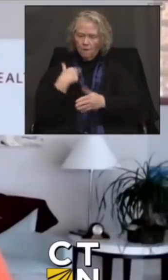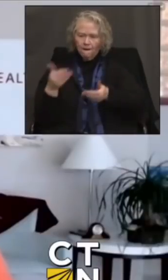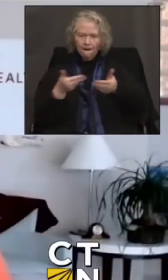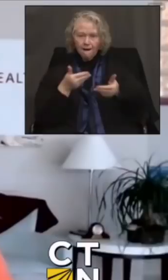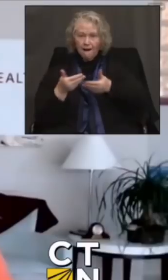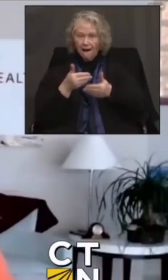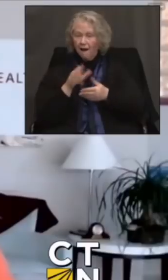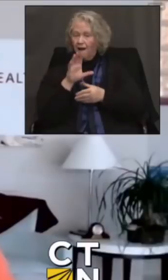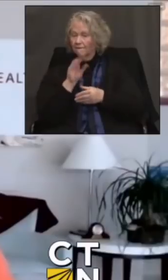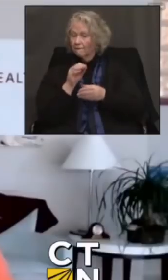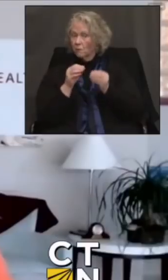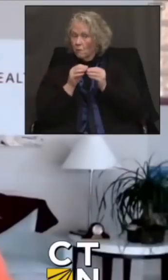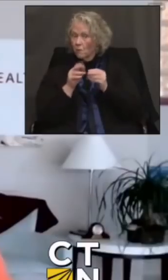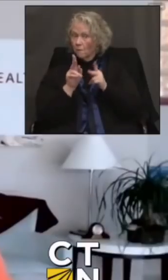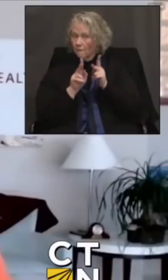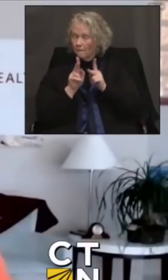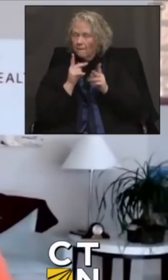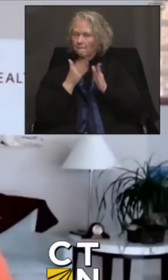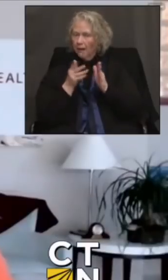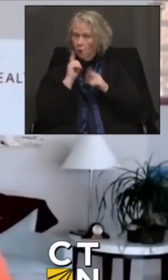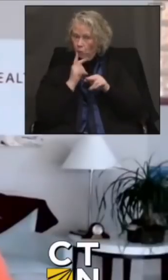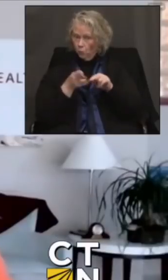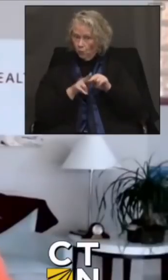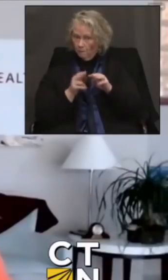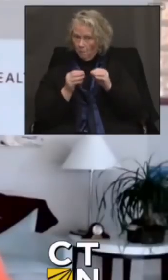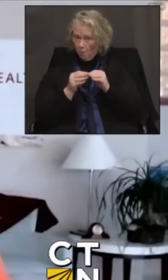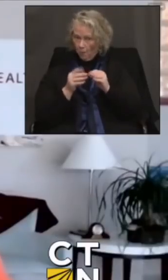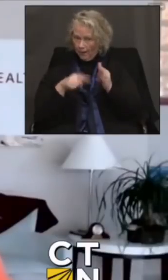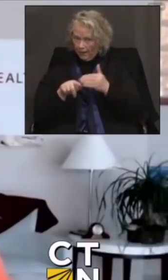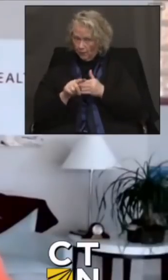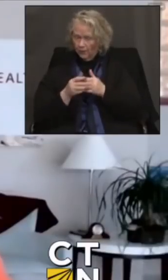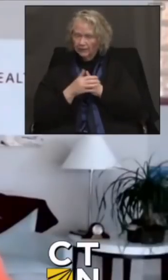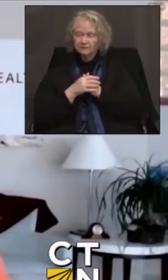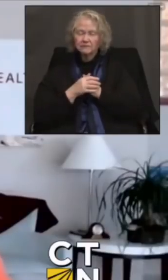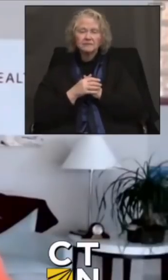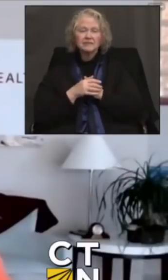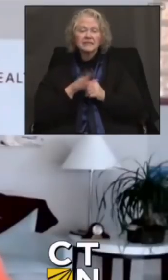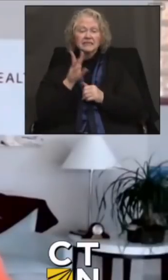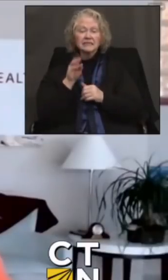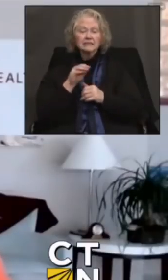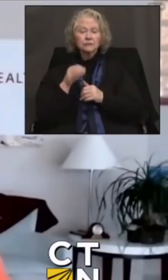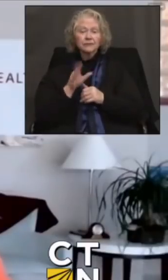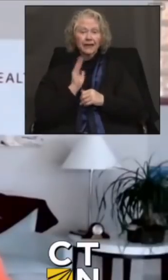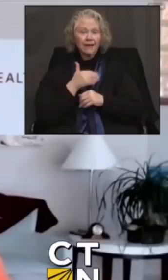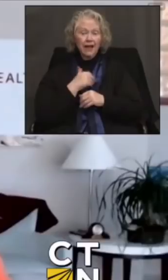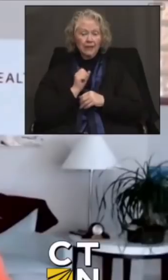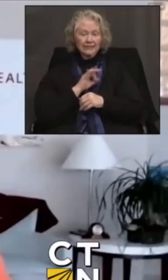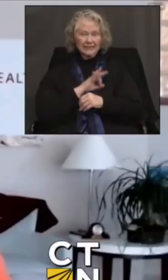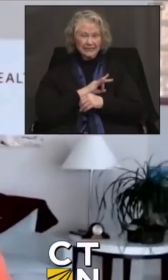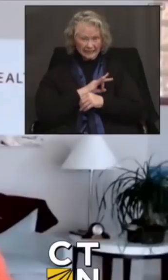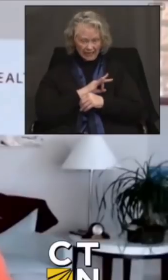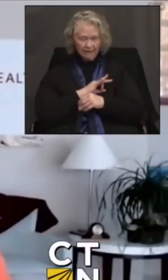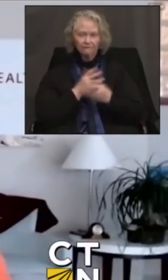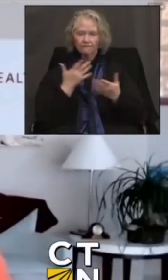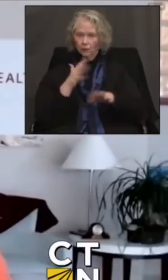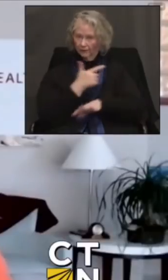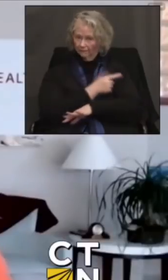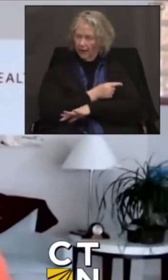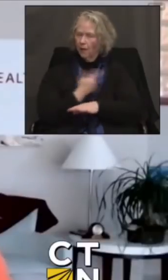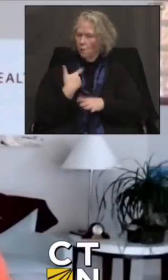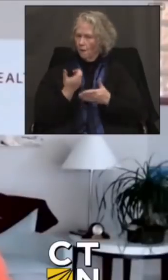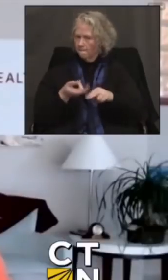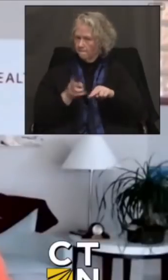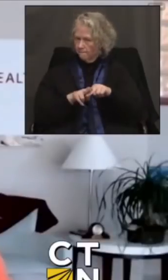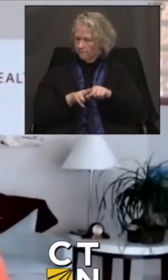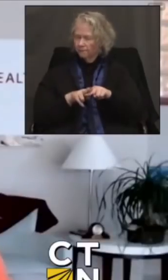up that number next week. 65% of our staff have been vaccinated, and we continue to work on that. Governor, you spoke about the